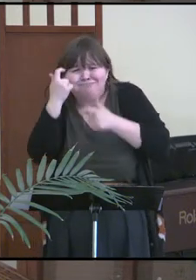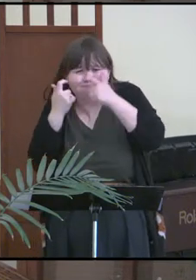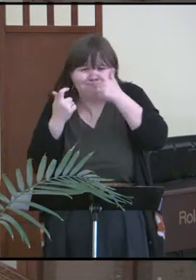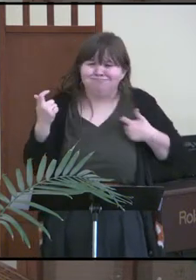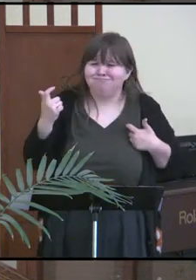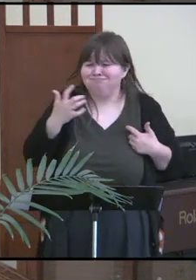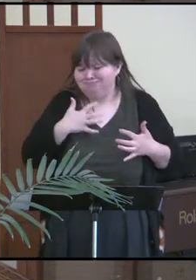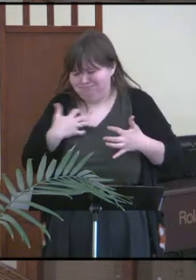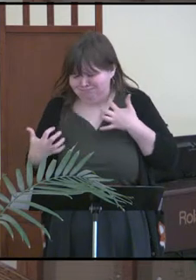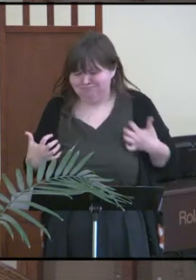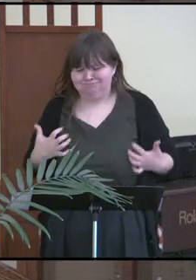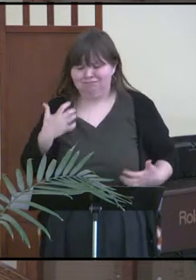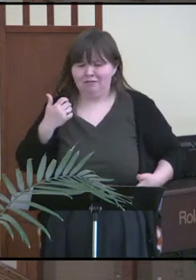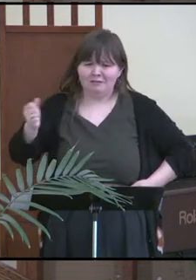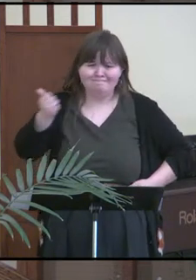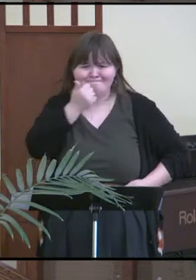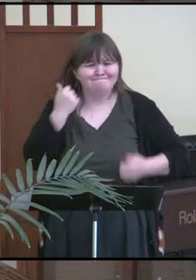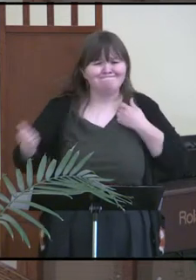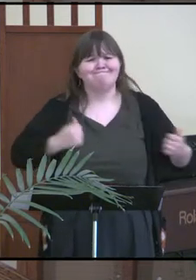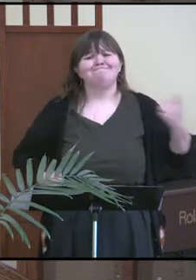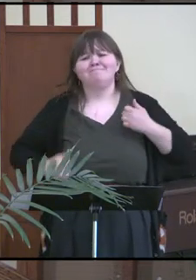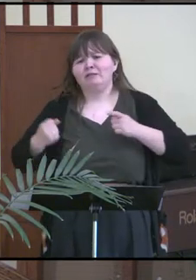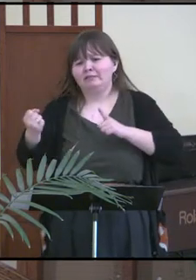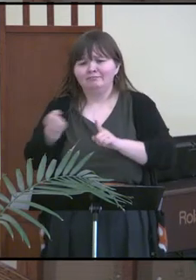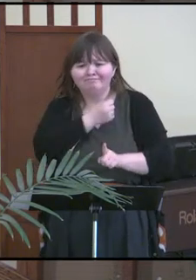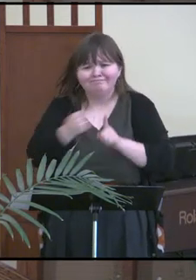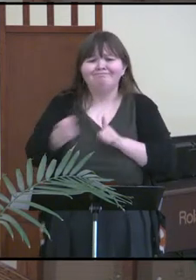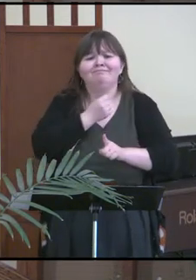physical suffering and rejection and